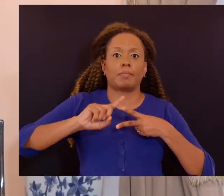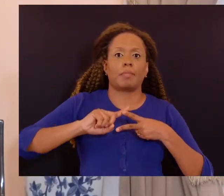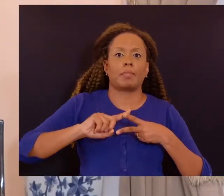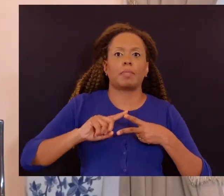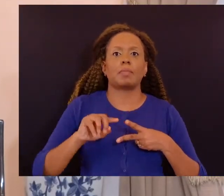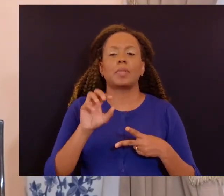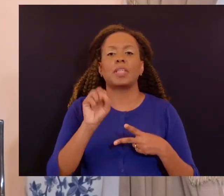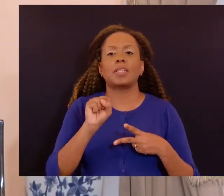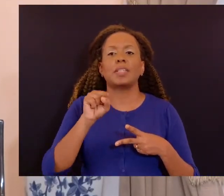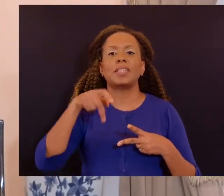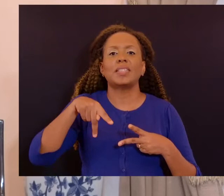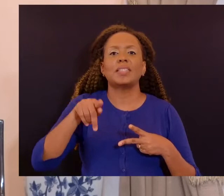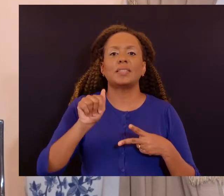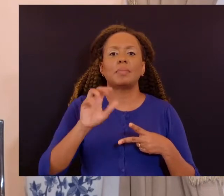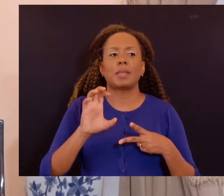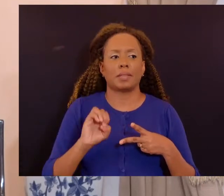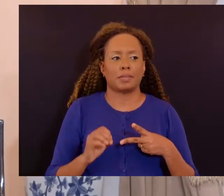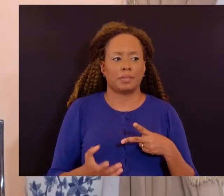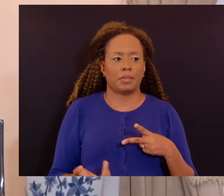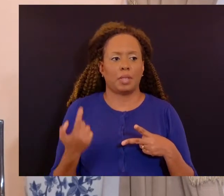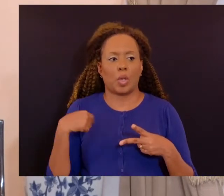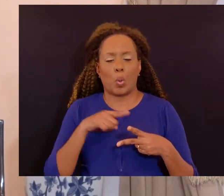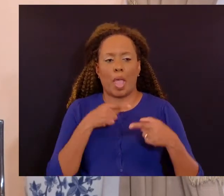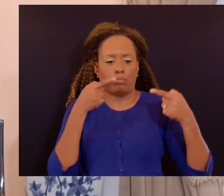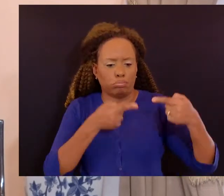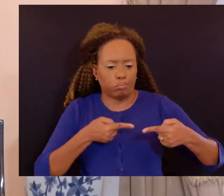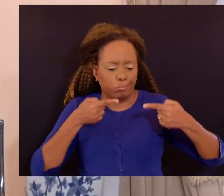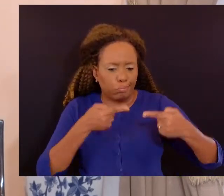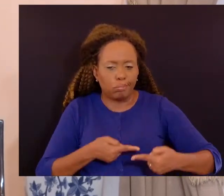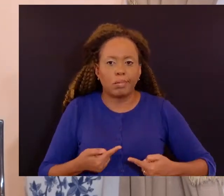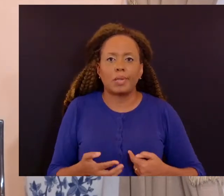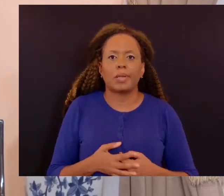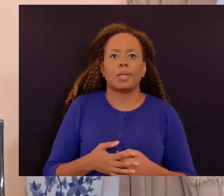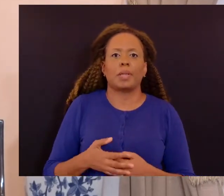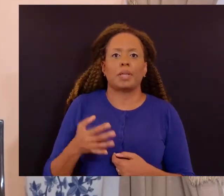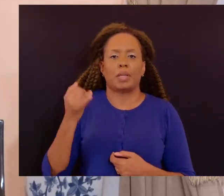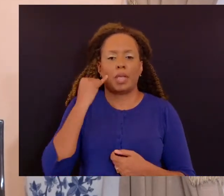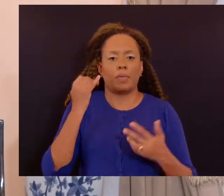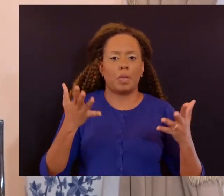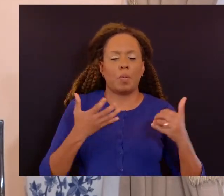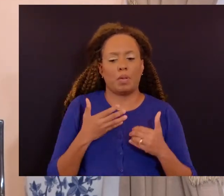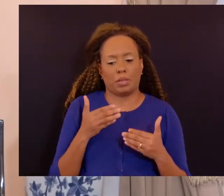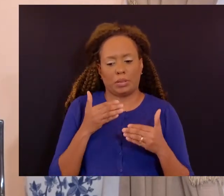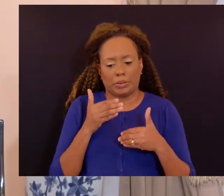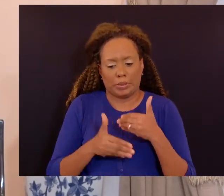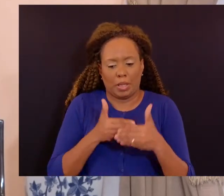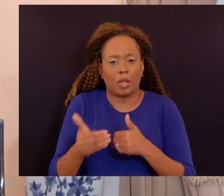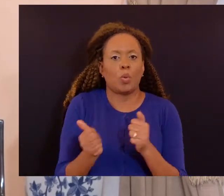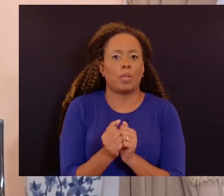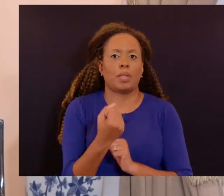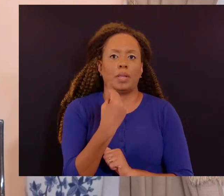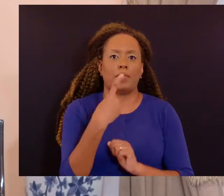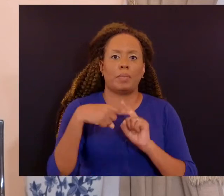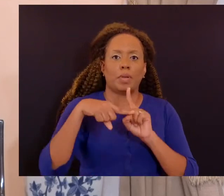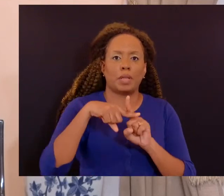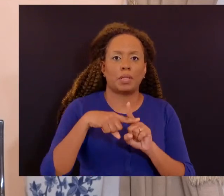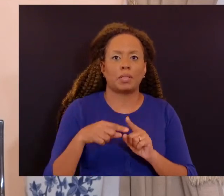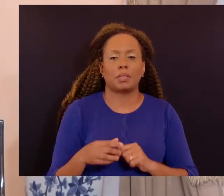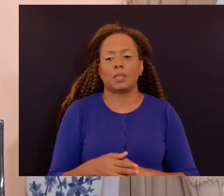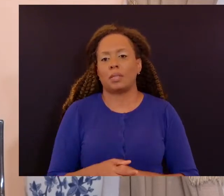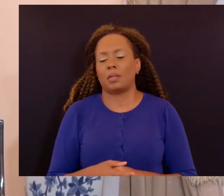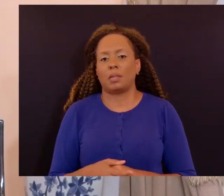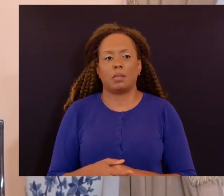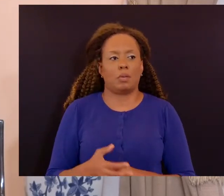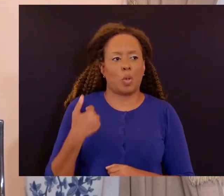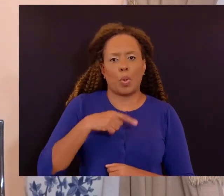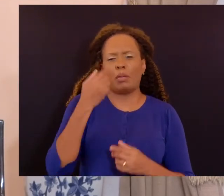battled with this for quite a few weeks in the ministry in terms of whether to proceed with the examination at all, whether to have all students do the deferral for